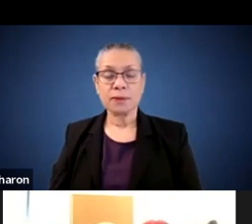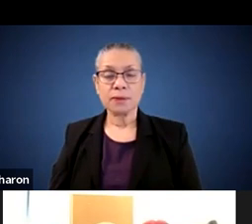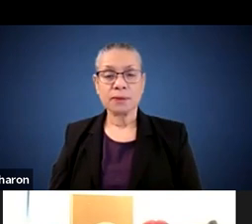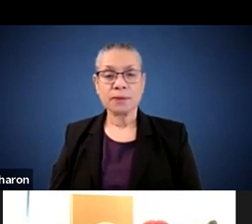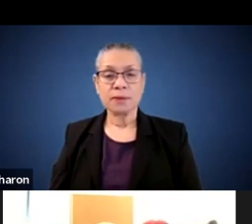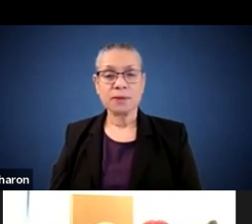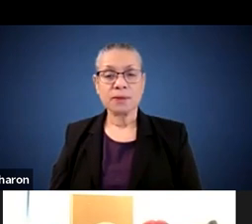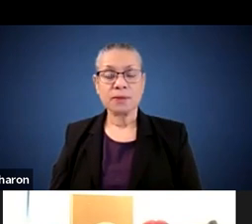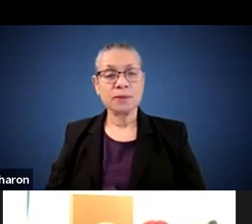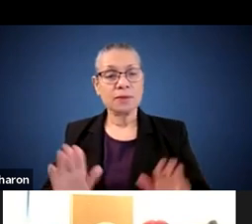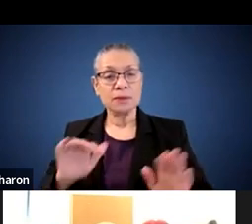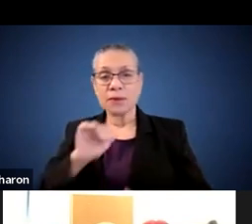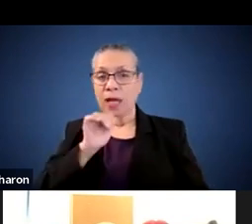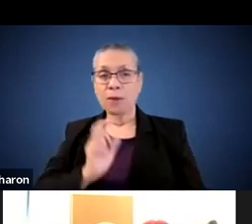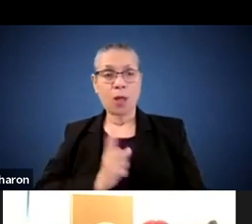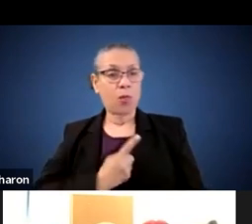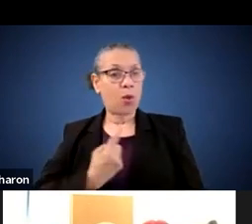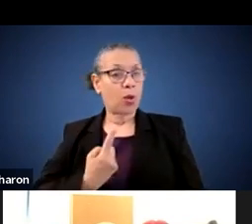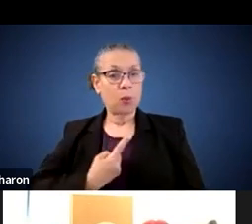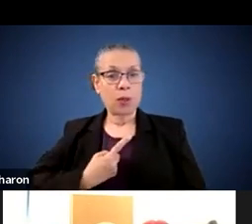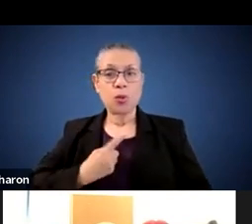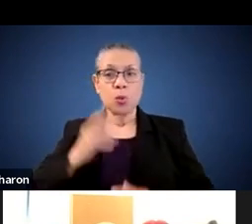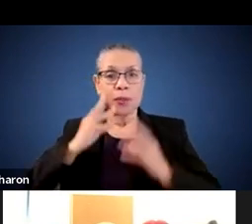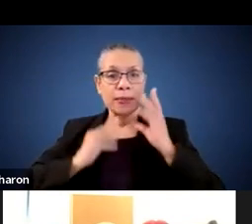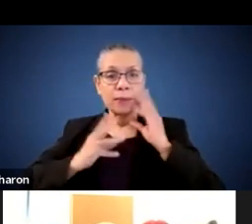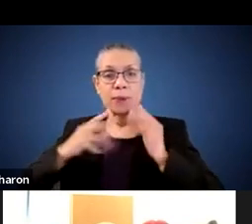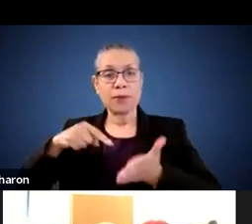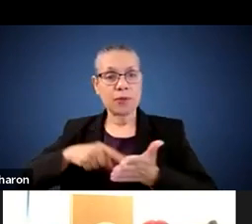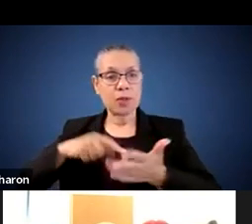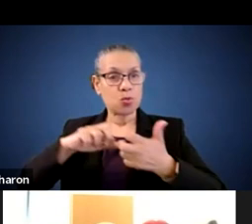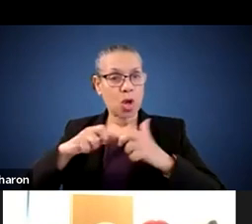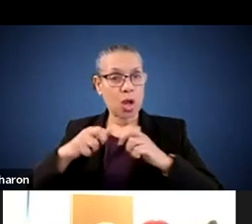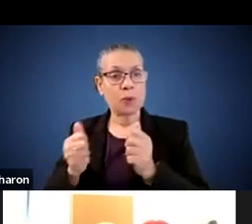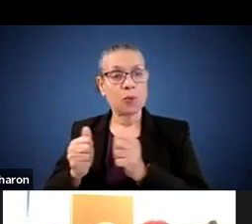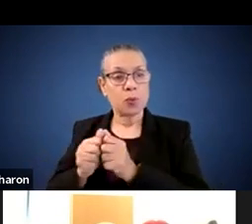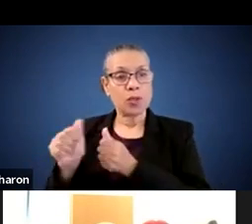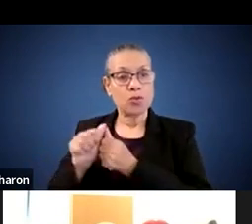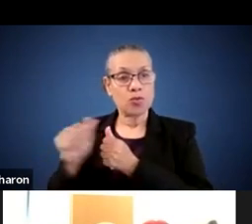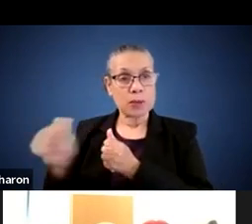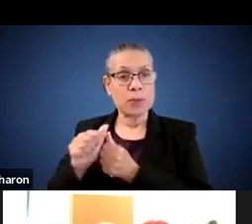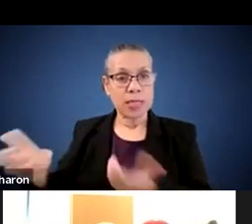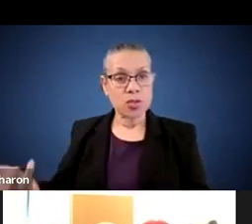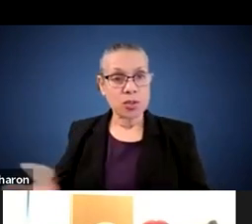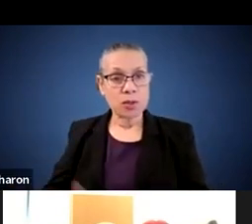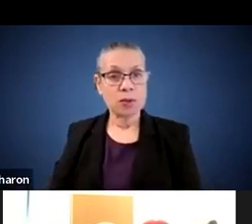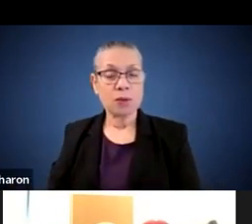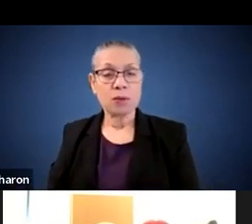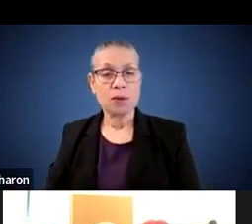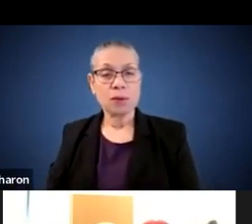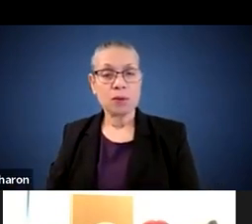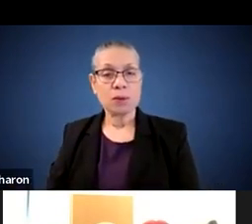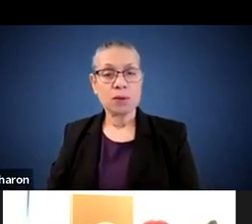because I'm sure I'm not the only one going through this problem with school transportation is